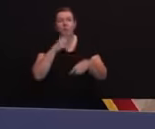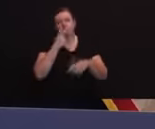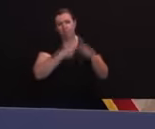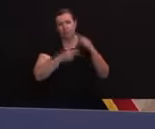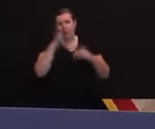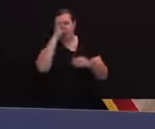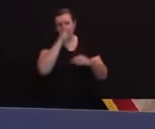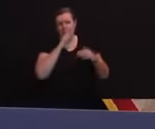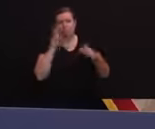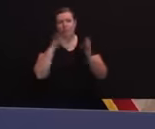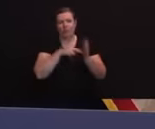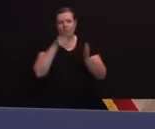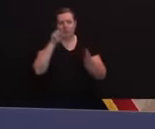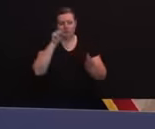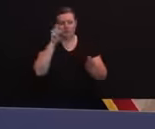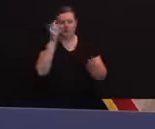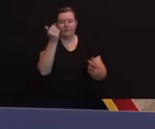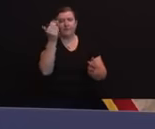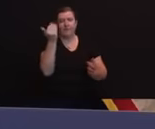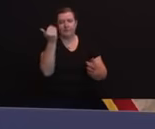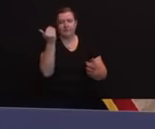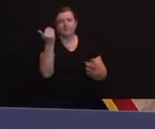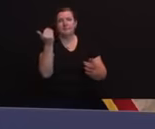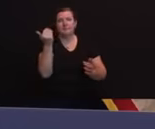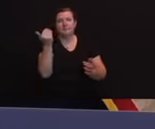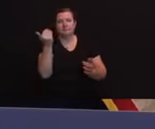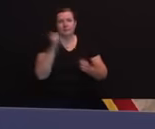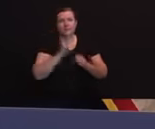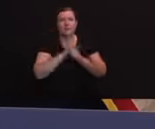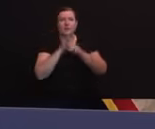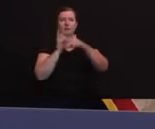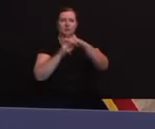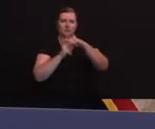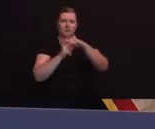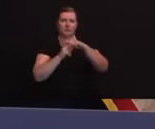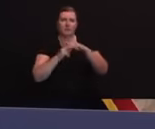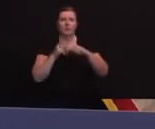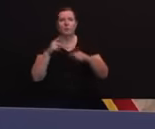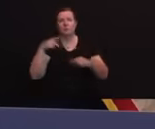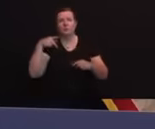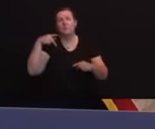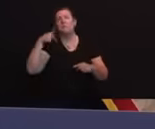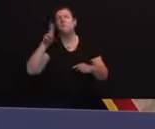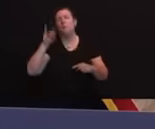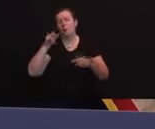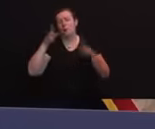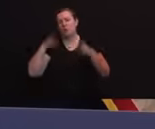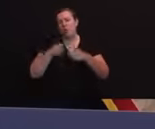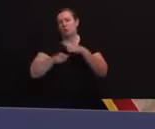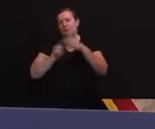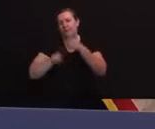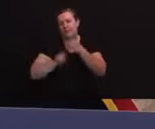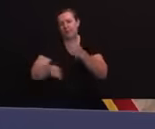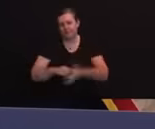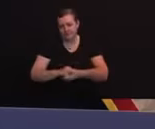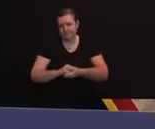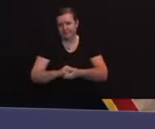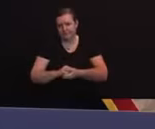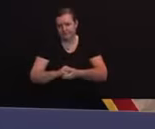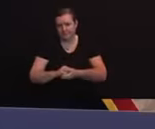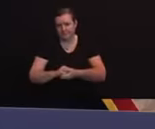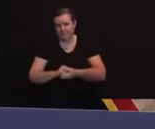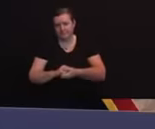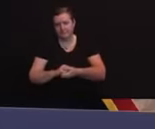2,115 individuals that are either COVID-19 positive or PUIs. There are 417 of those